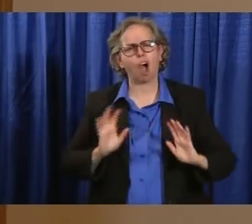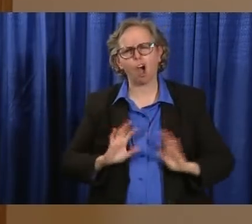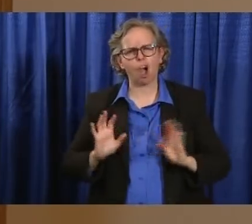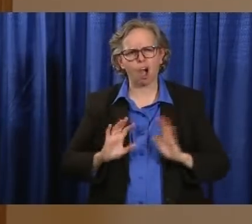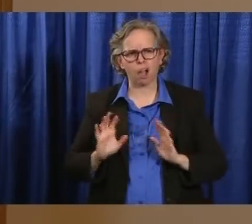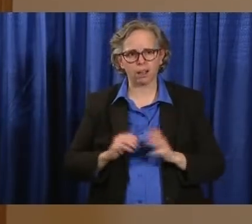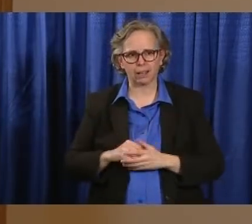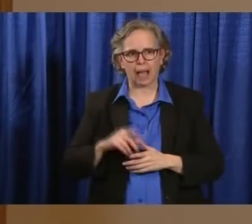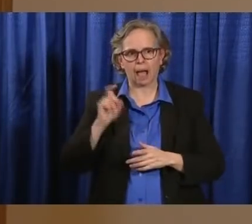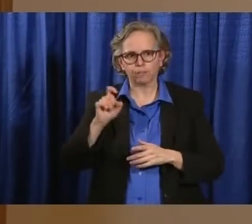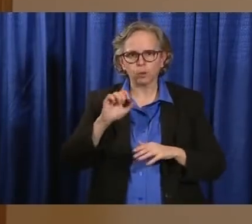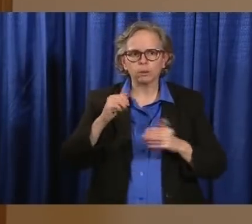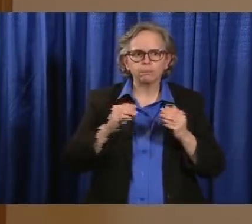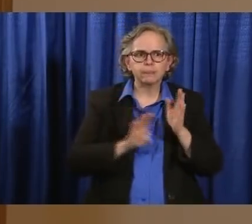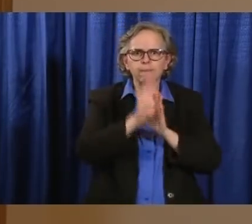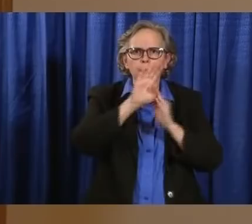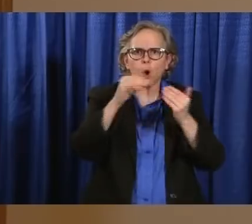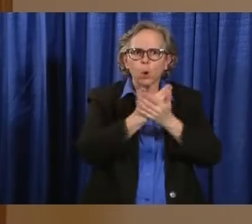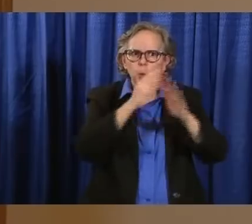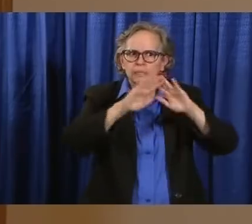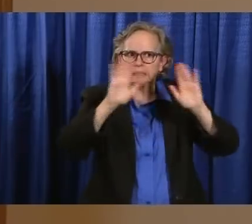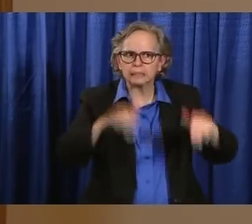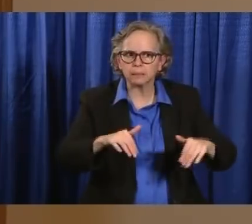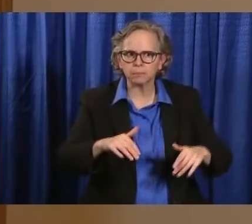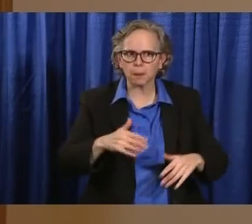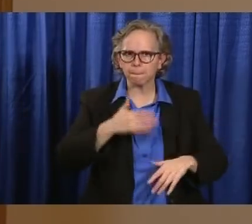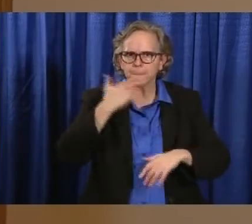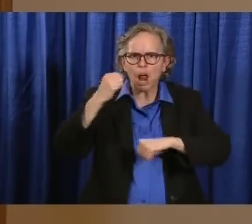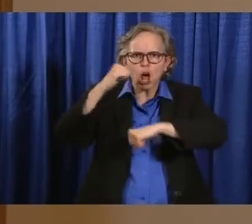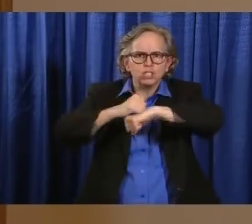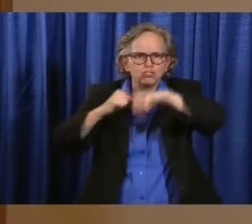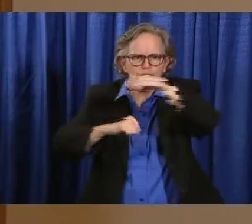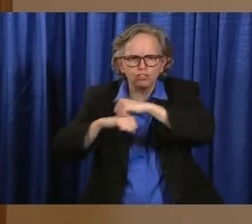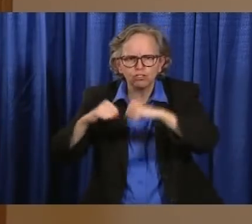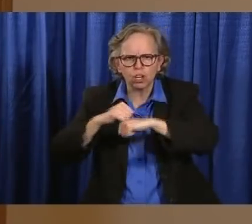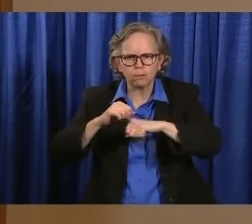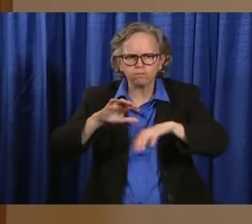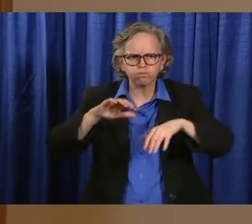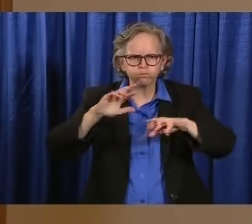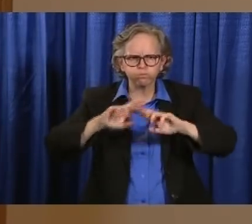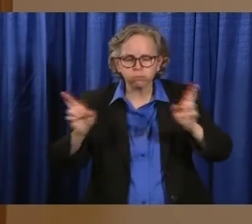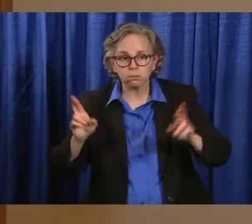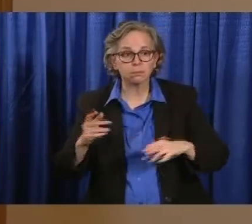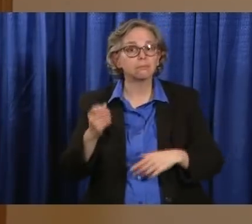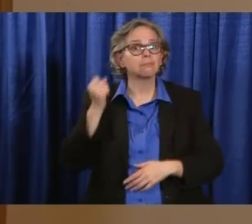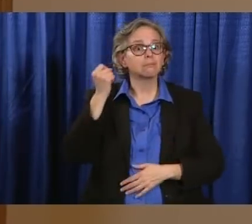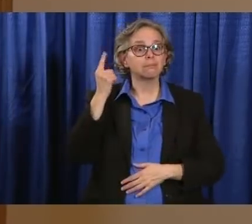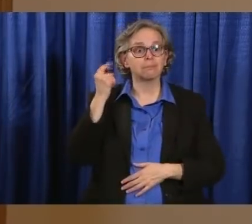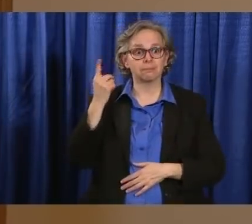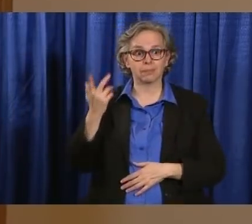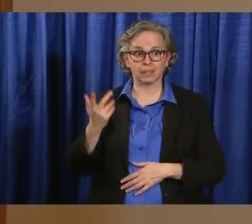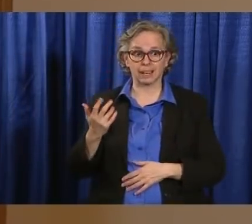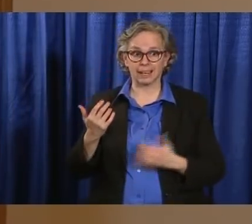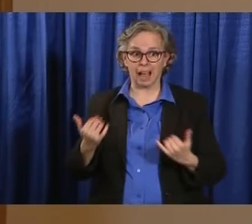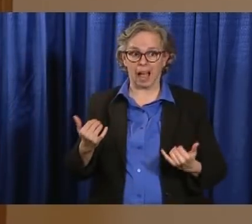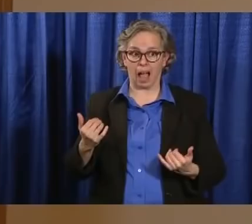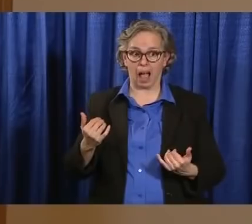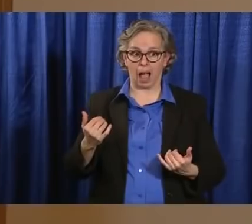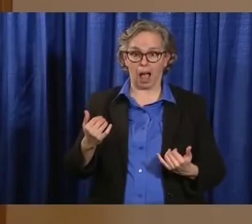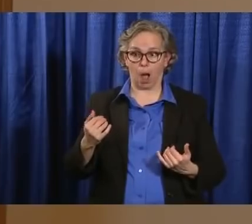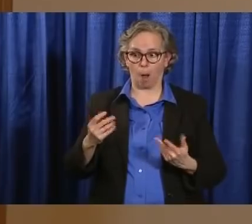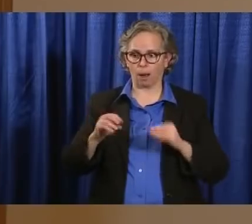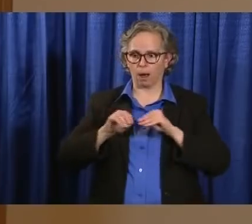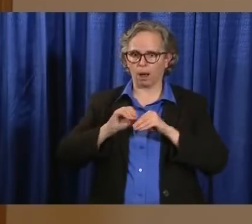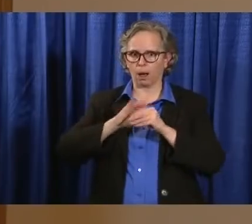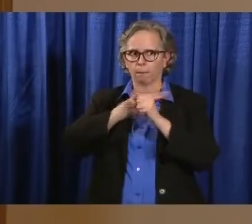that better fit the needs of the era we live in. Obviously, things like the pandemic that we are experiencing now, but